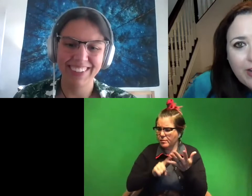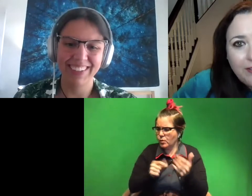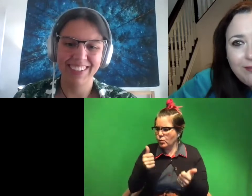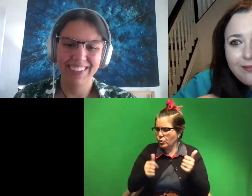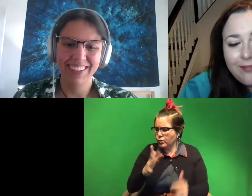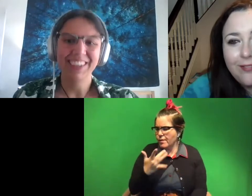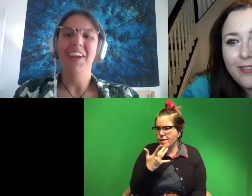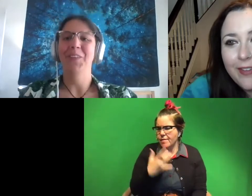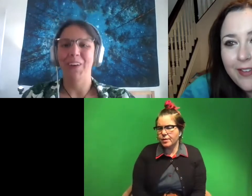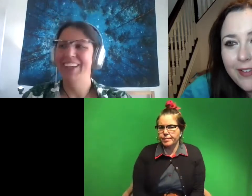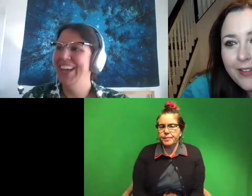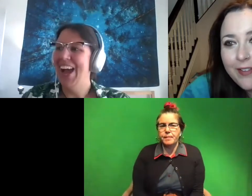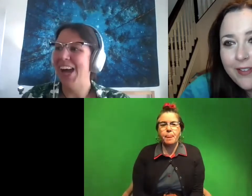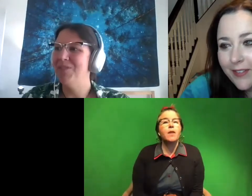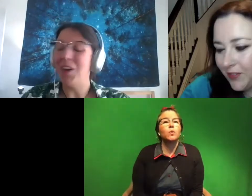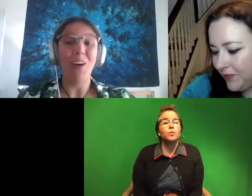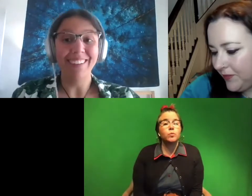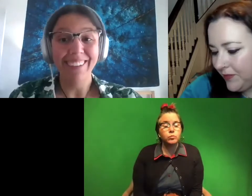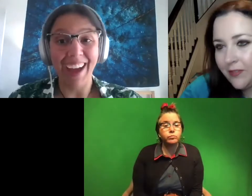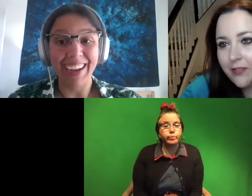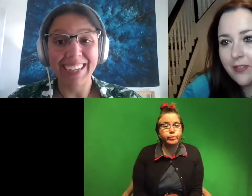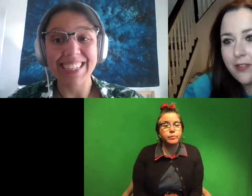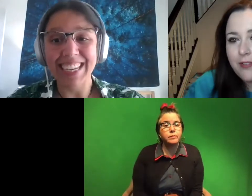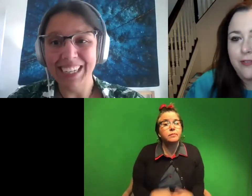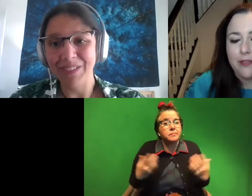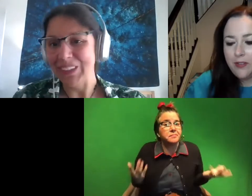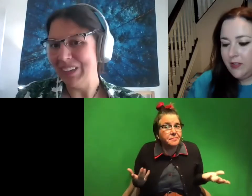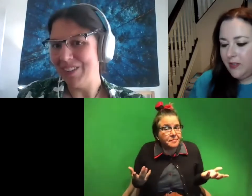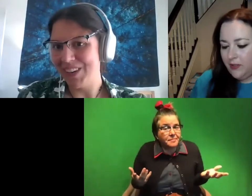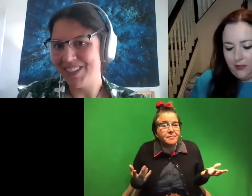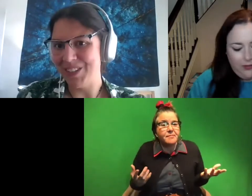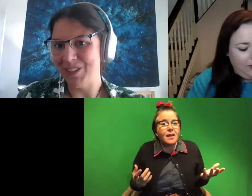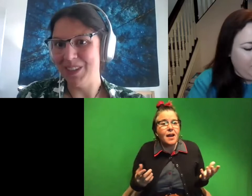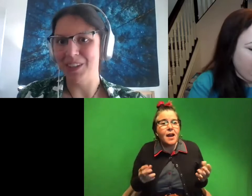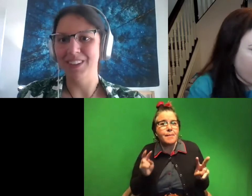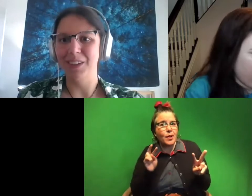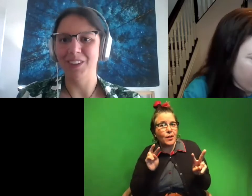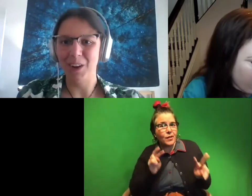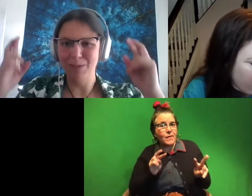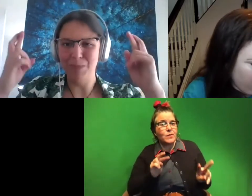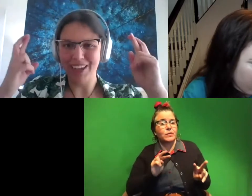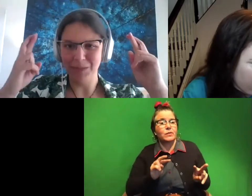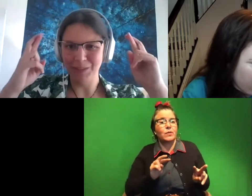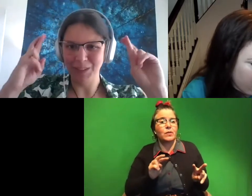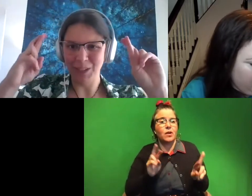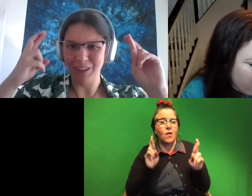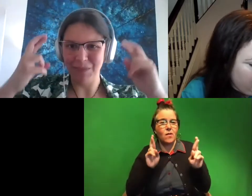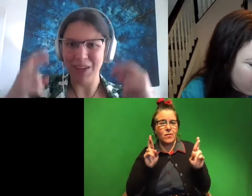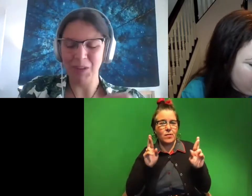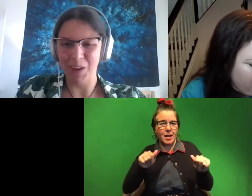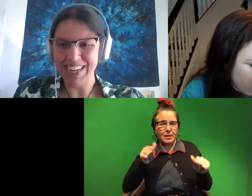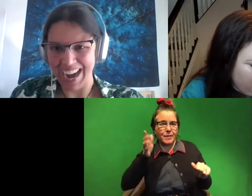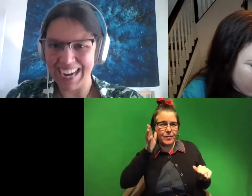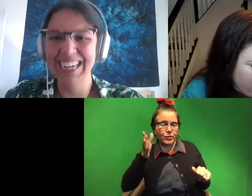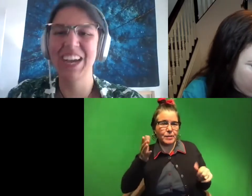favorite? Oh, well, I can say that I'm looking forward to the hopeful possible future of